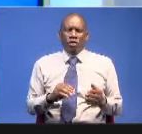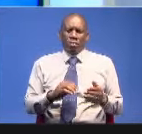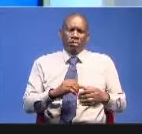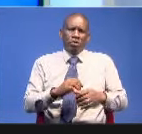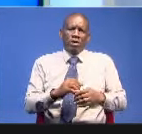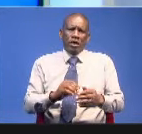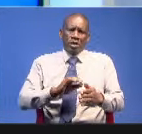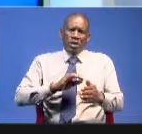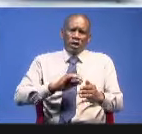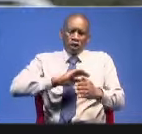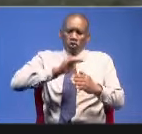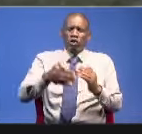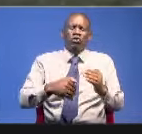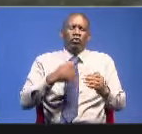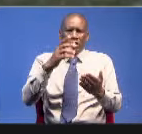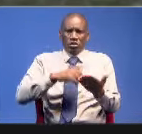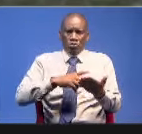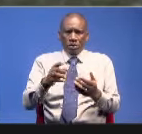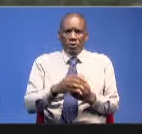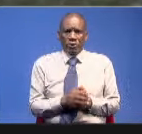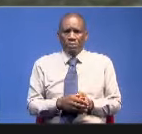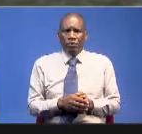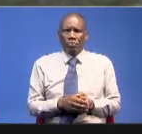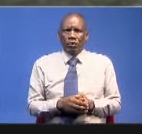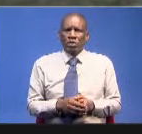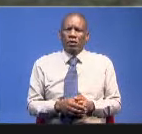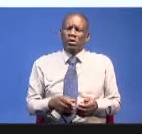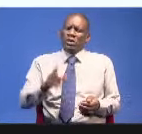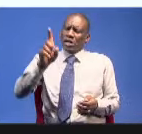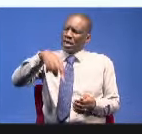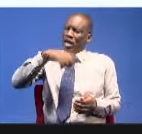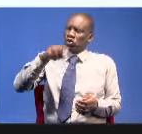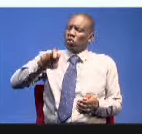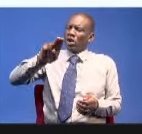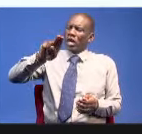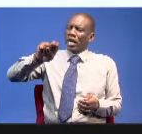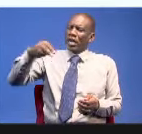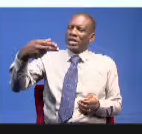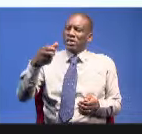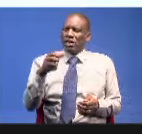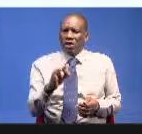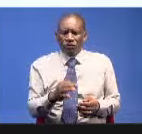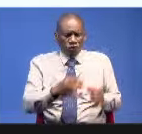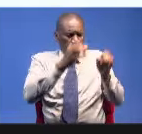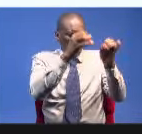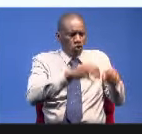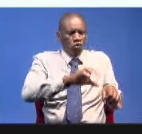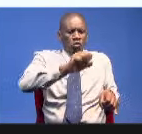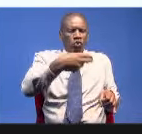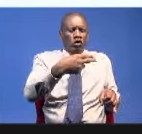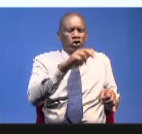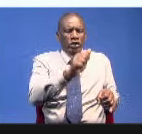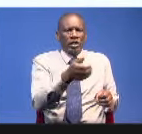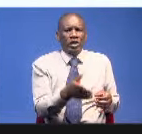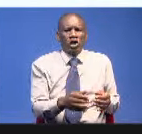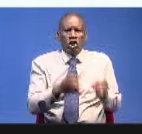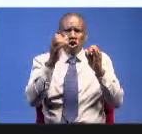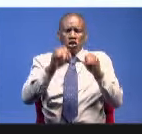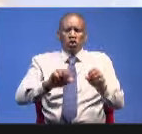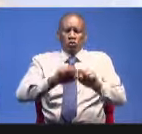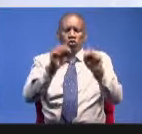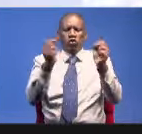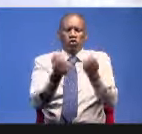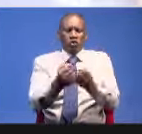week. Exit NHIF, enter SHA. The new Social Health